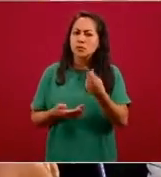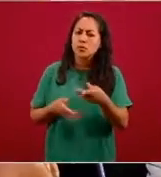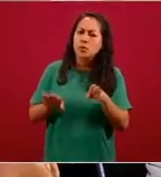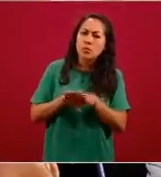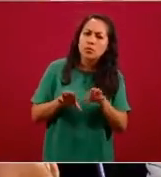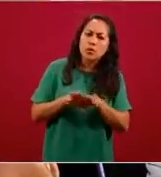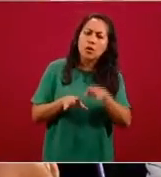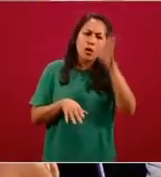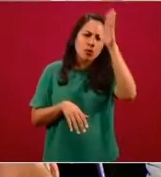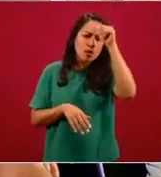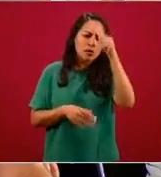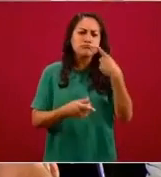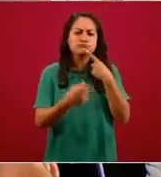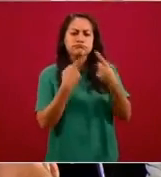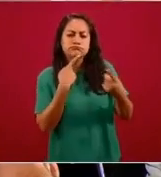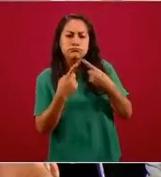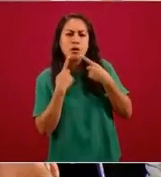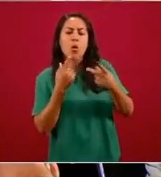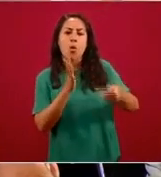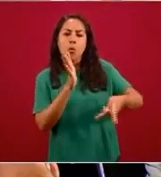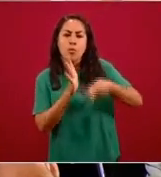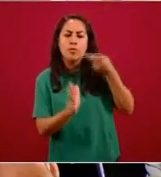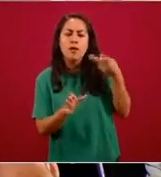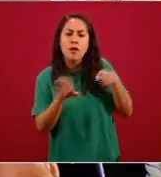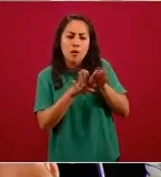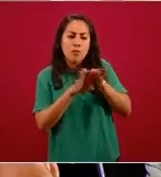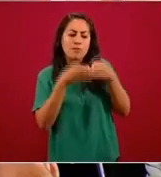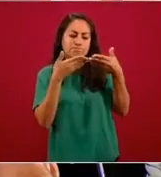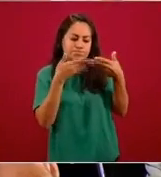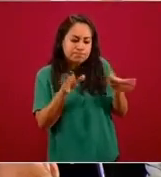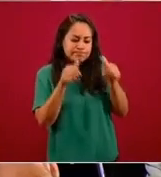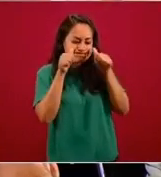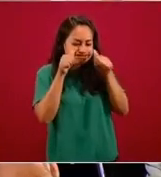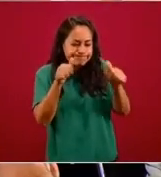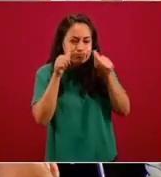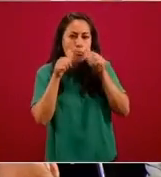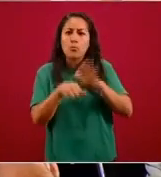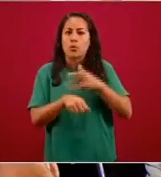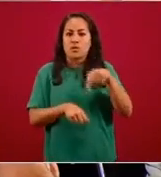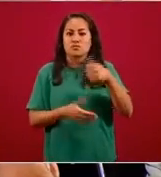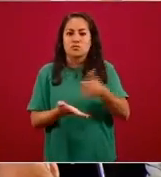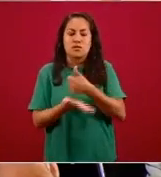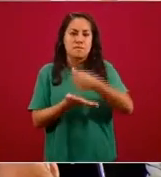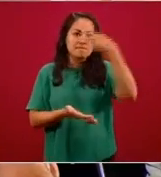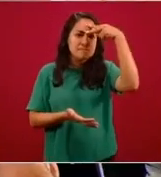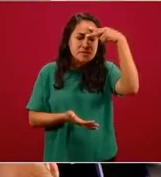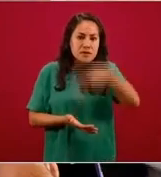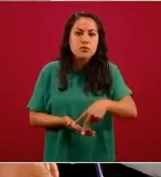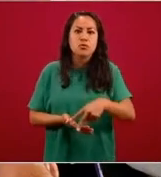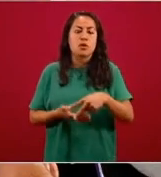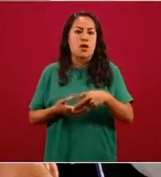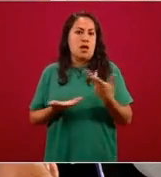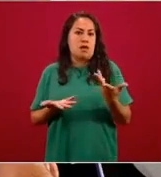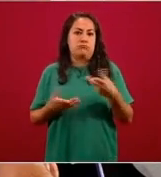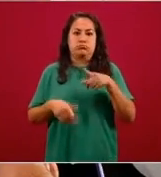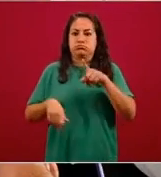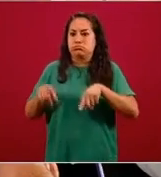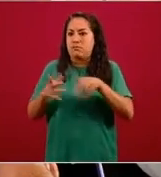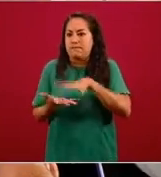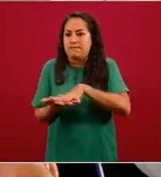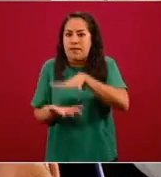Now, will there be a new agreement with private hospitals so that they can treat other people? Because in the capital, as you say,